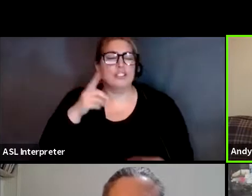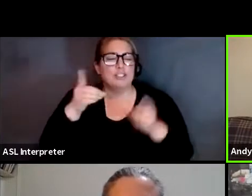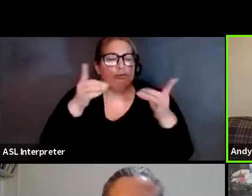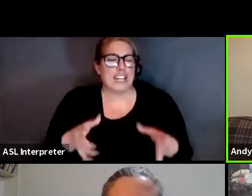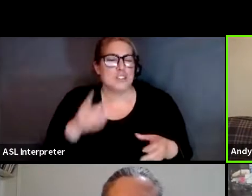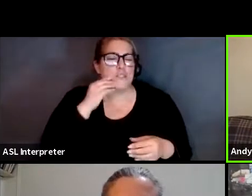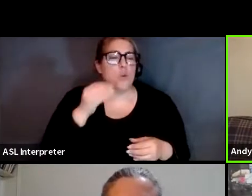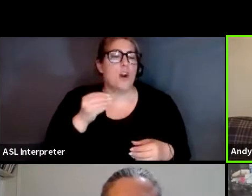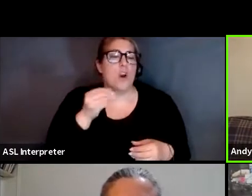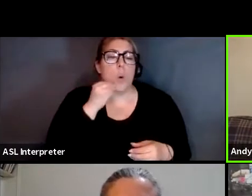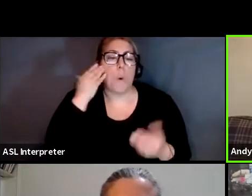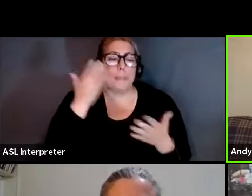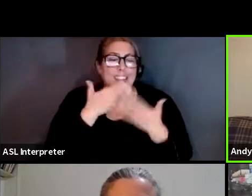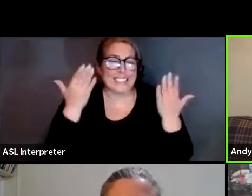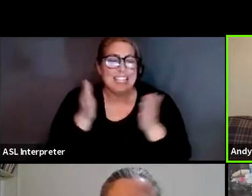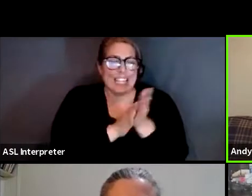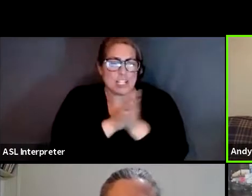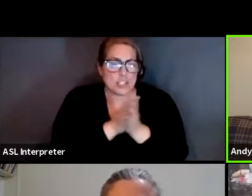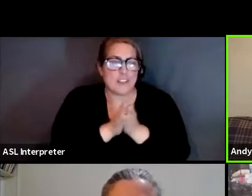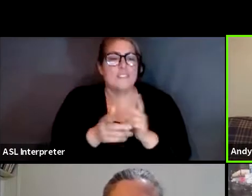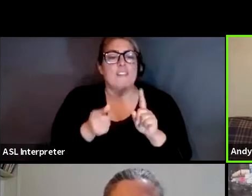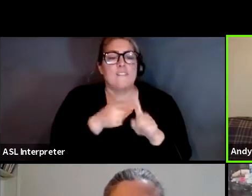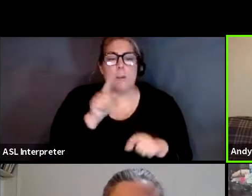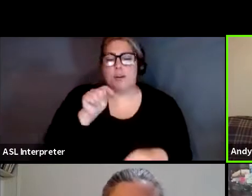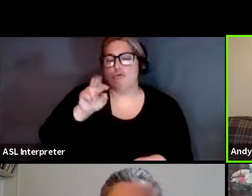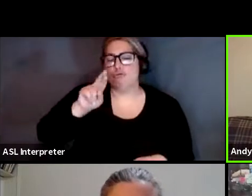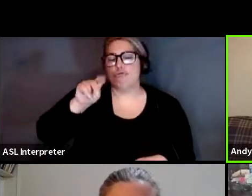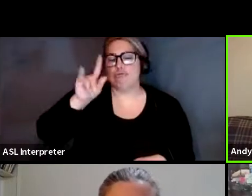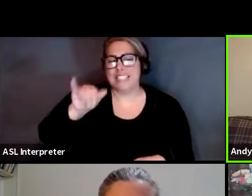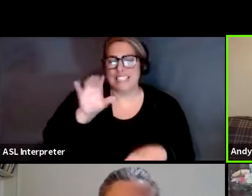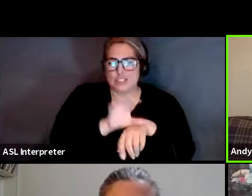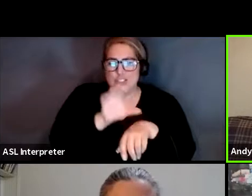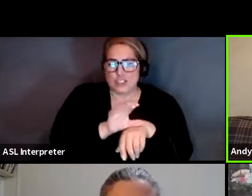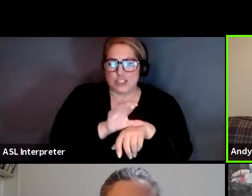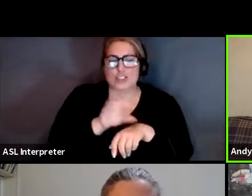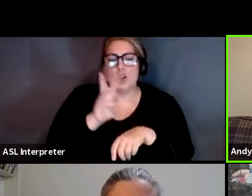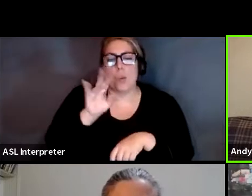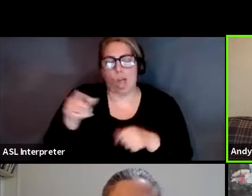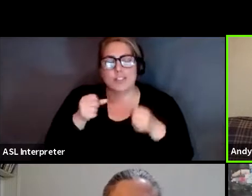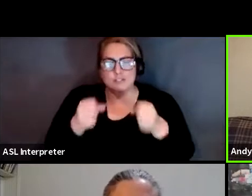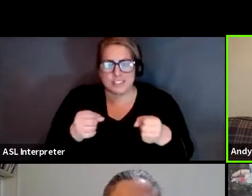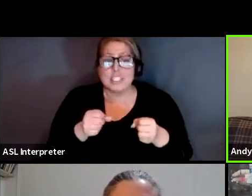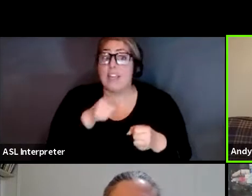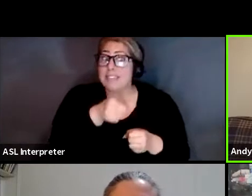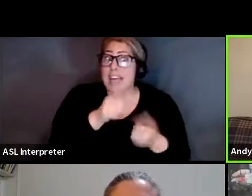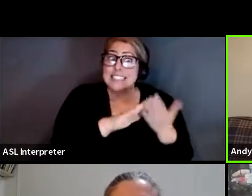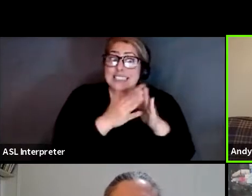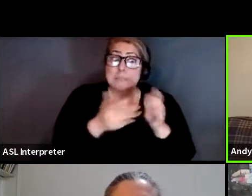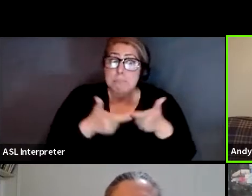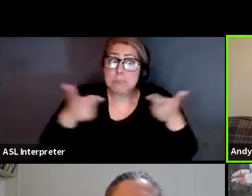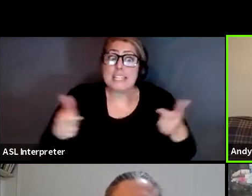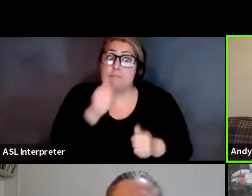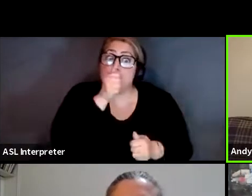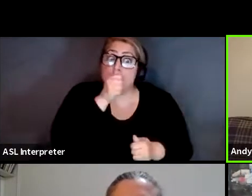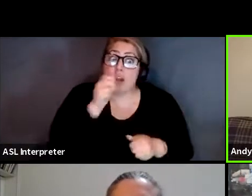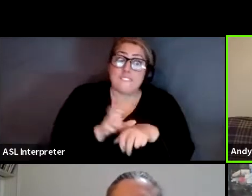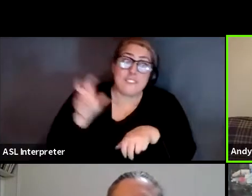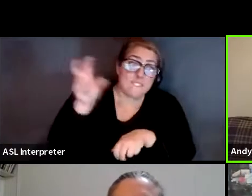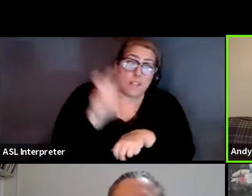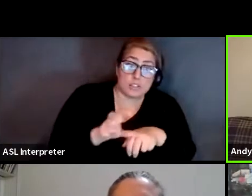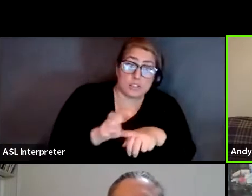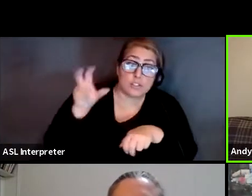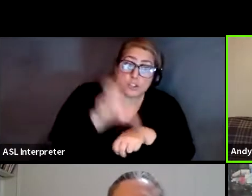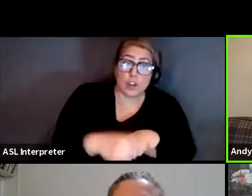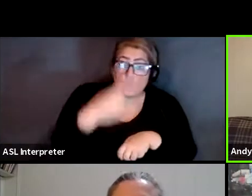at Trinity Church Wall Street Philanthropies, which is the city's biggest private funder of anti-homelessness efforts and which gives